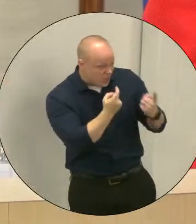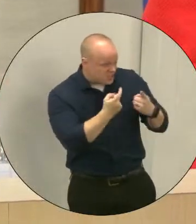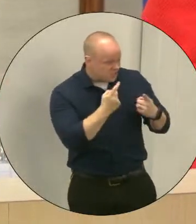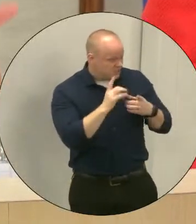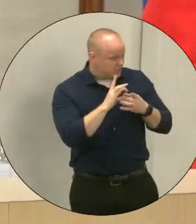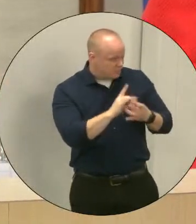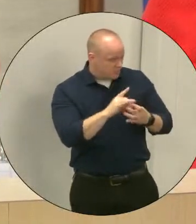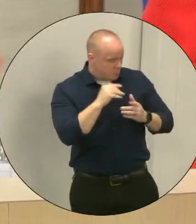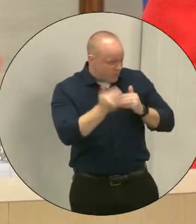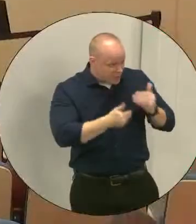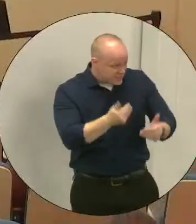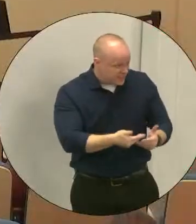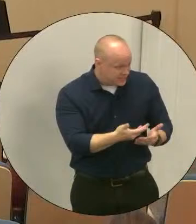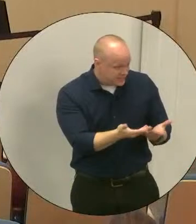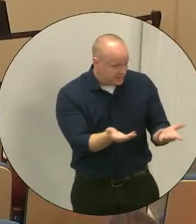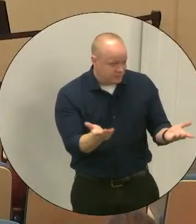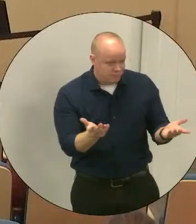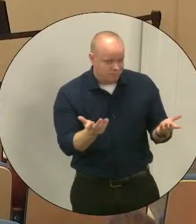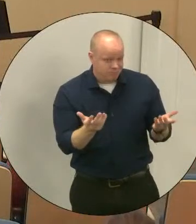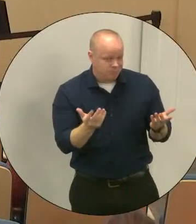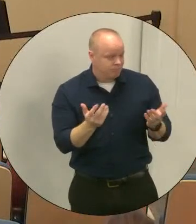process?